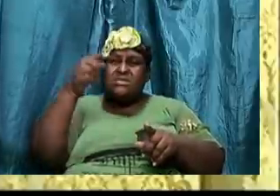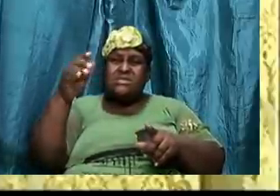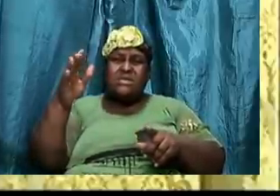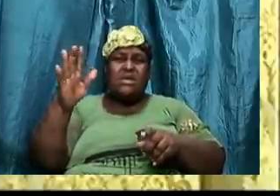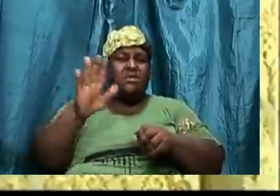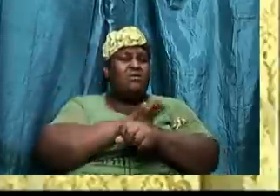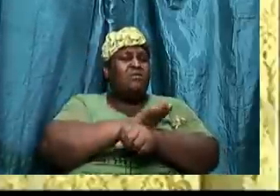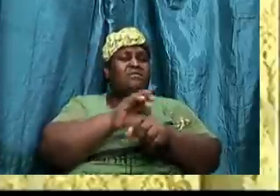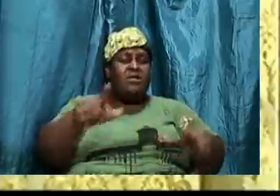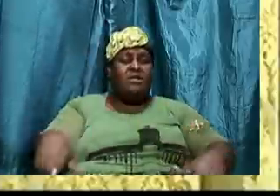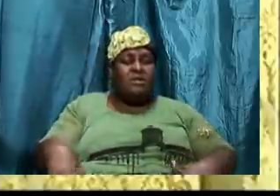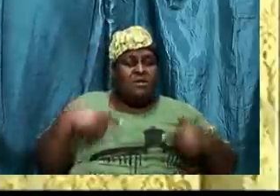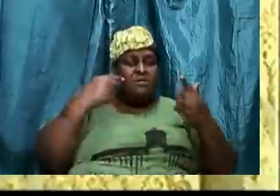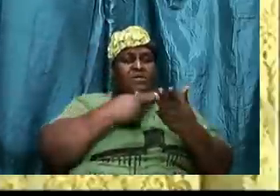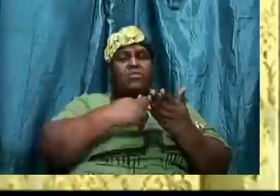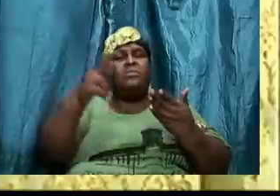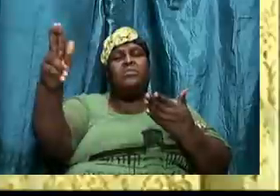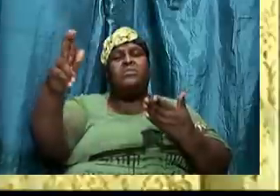living holy.